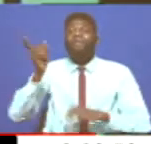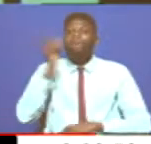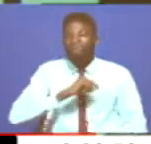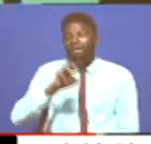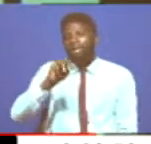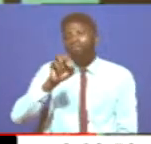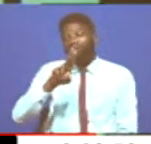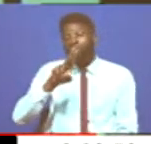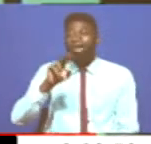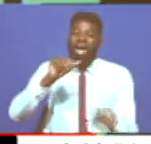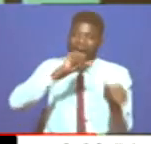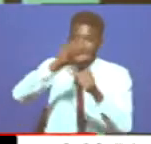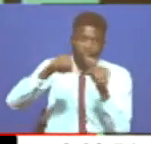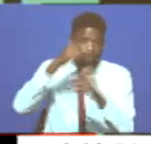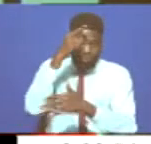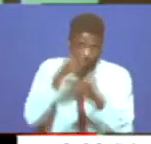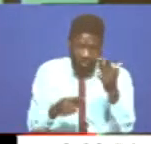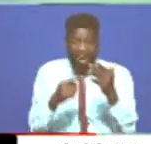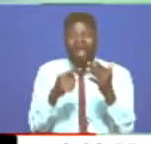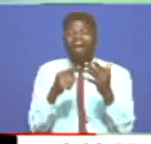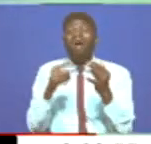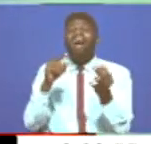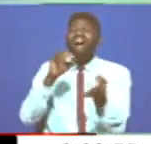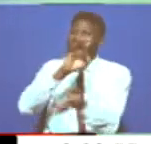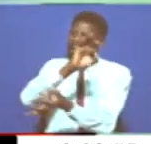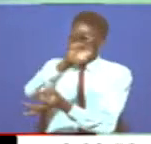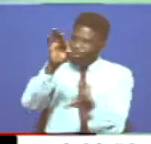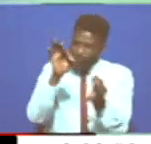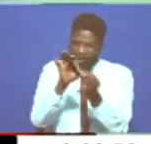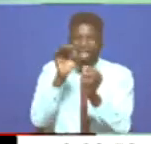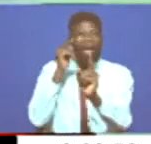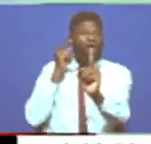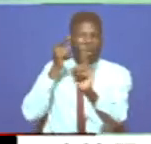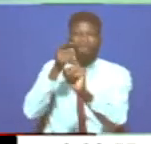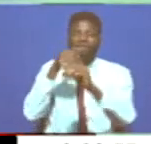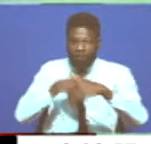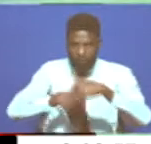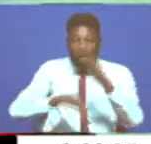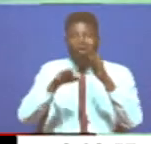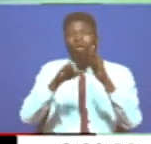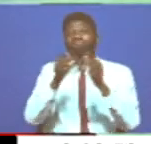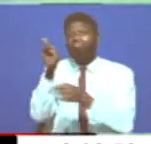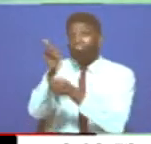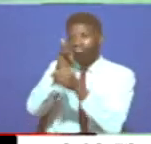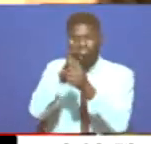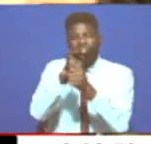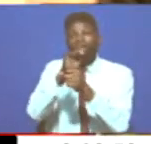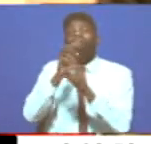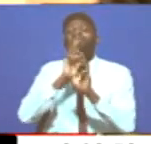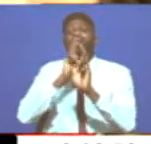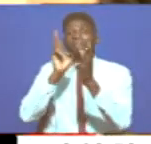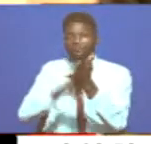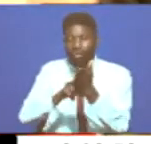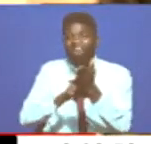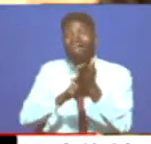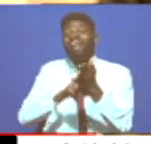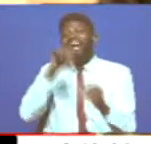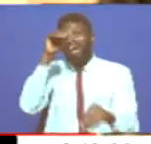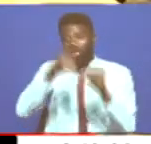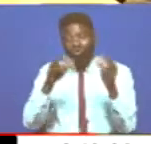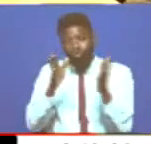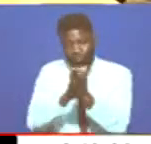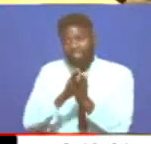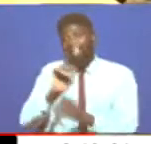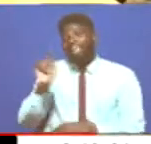and objective coverage of elections with the Kenya Union of Journalists and the Kenya Editors Guild, representing the Kenya